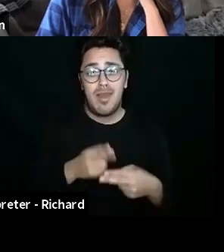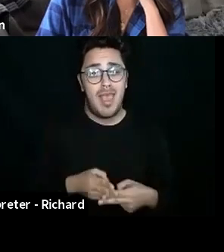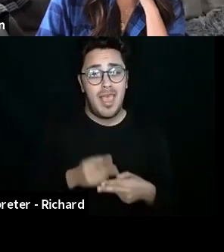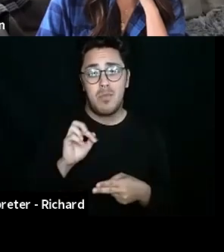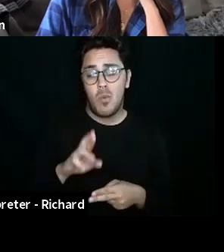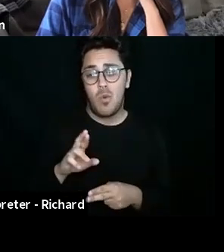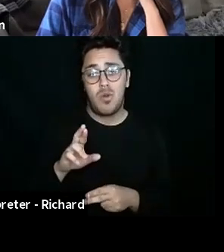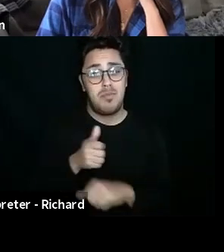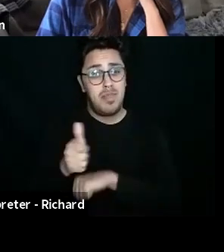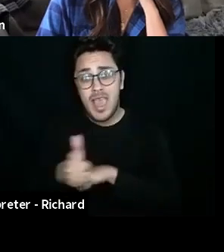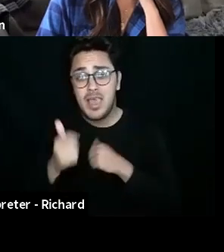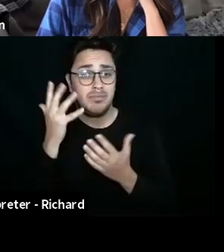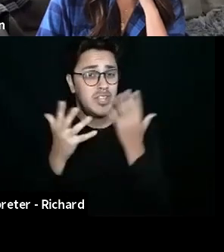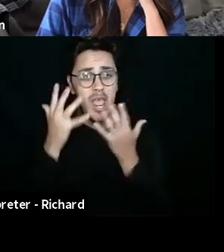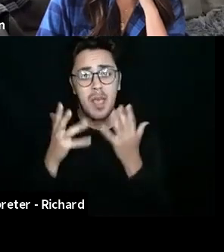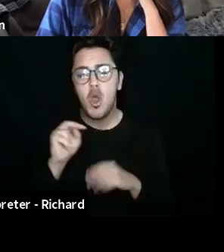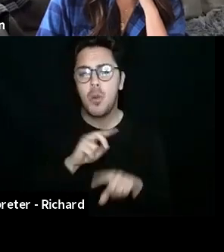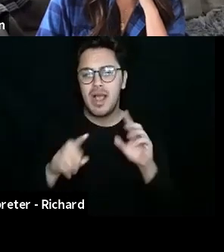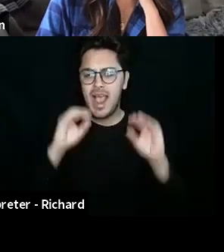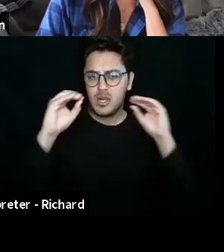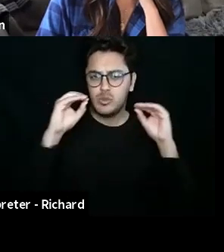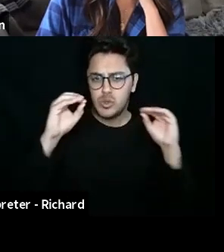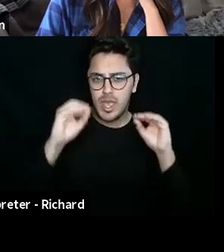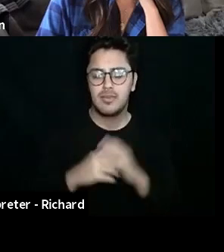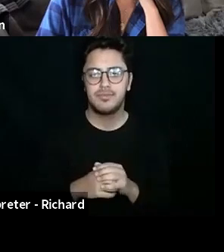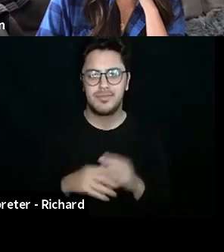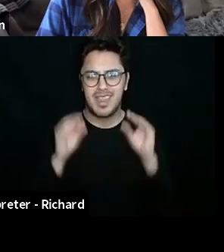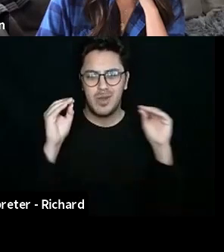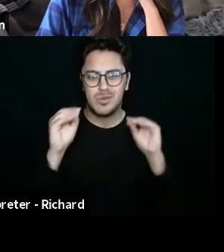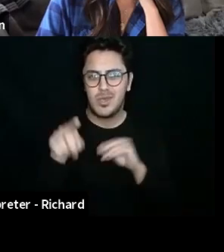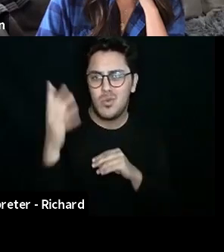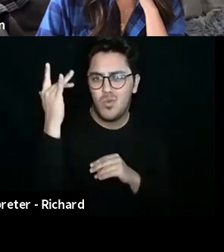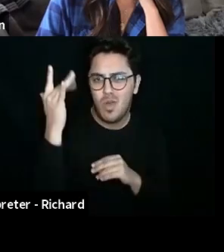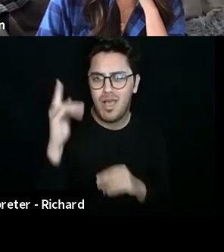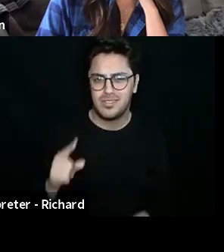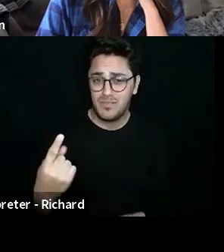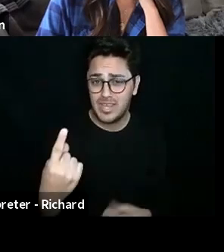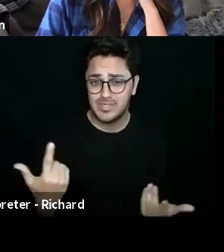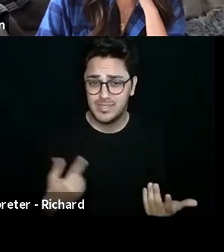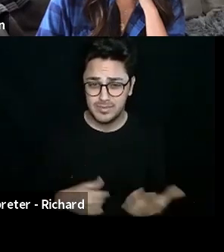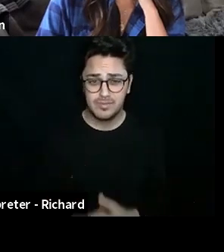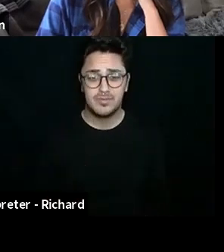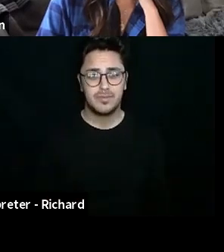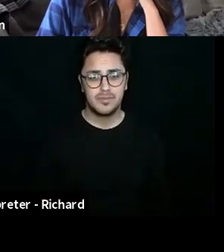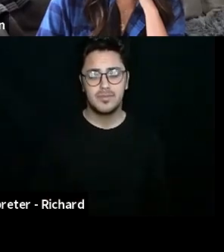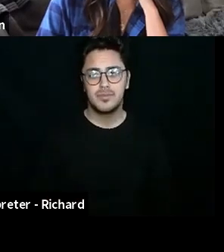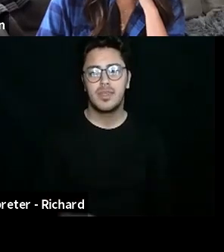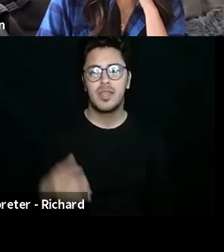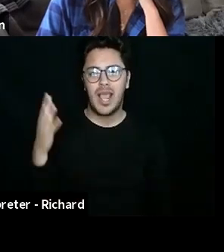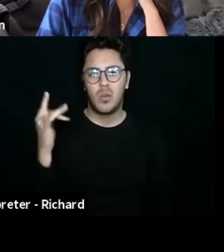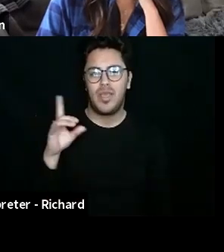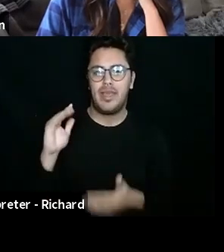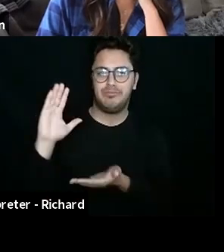or shame, but I want to educate. And just like you, Brian, like, I want to educate you, like, why that's offensive and why that